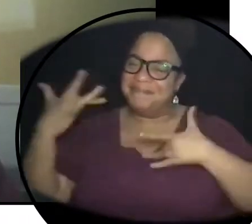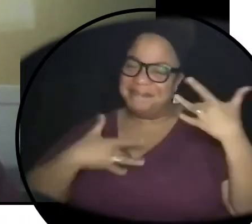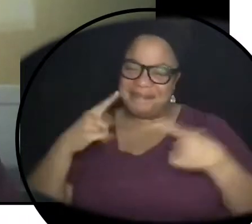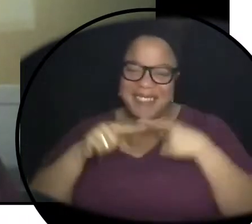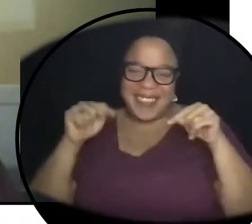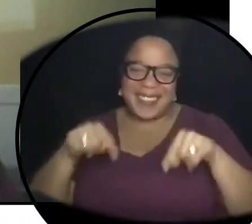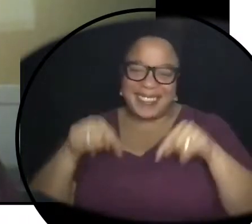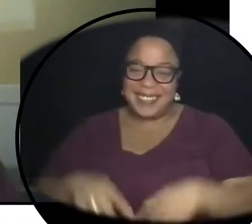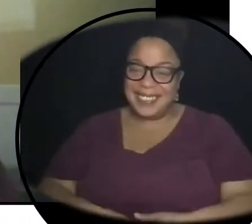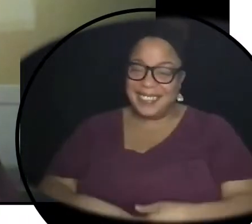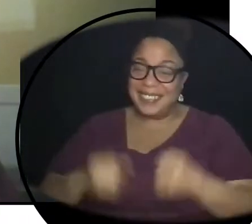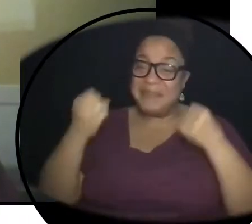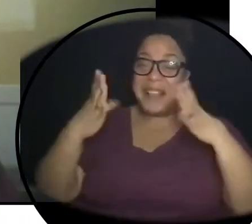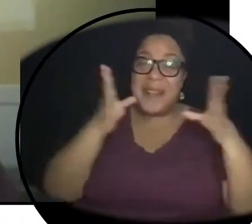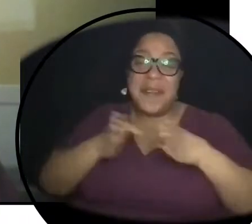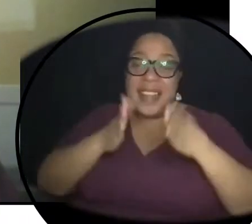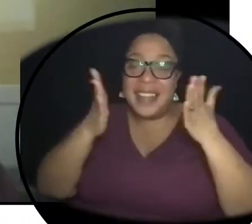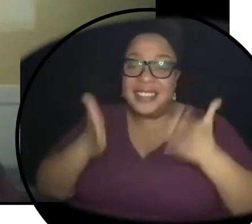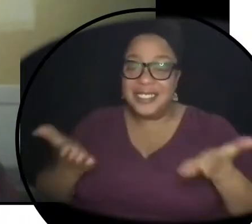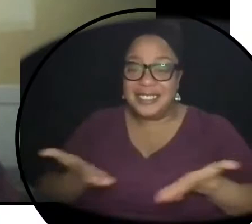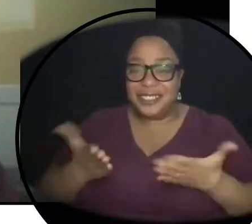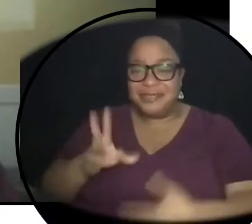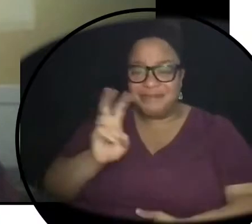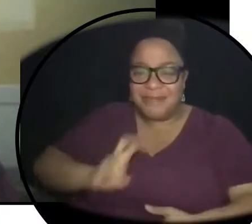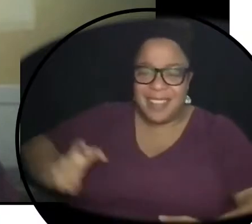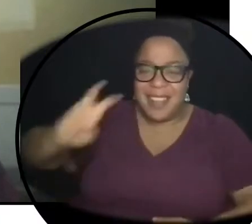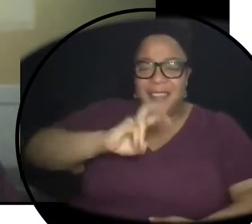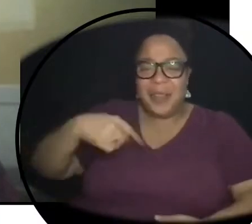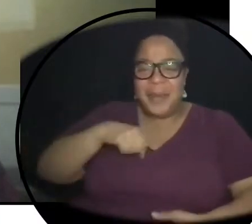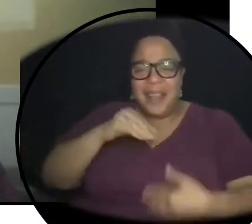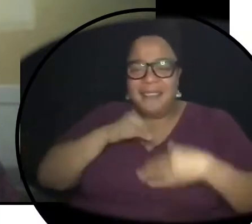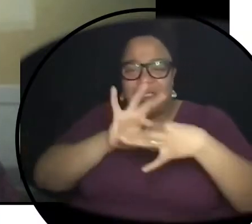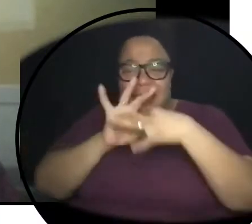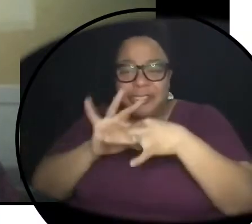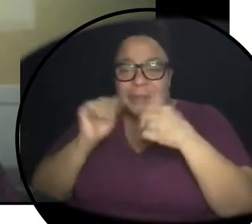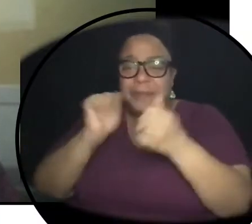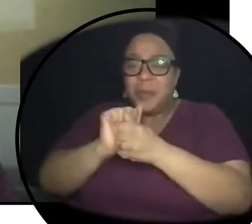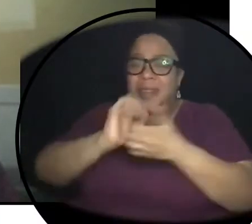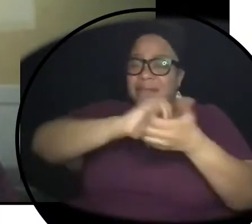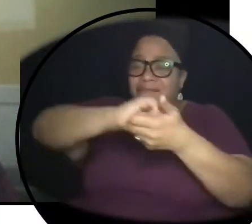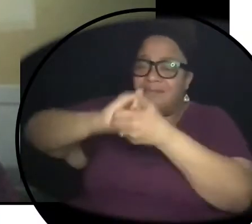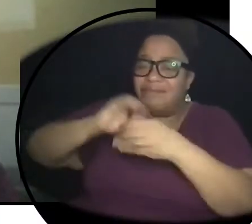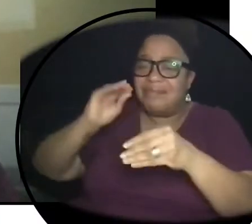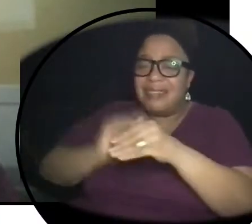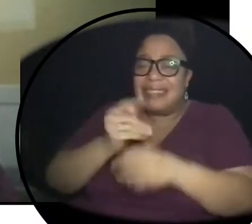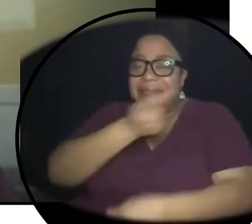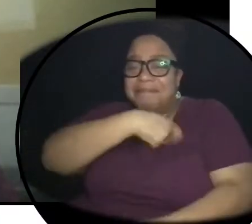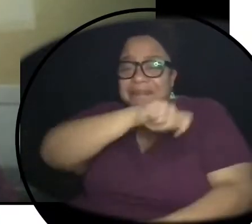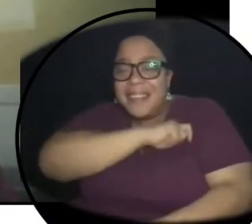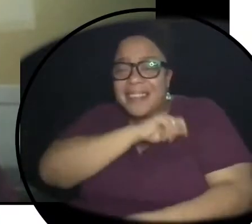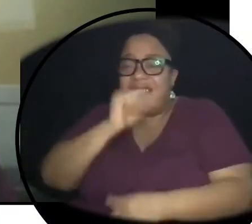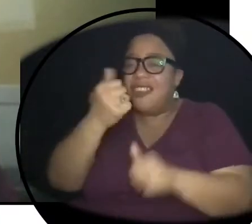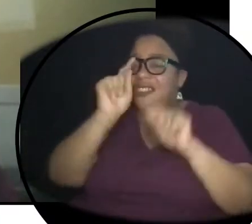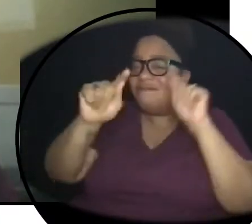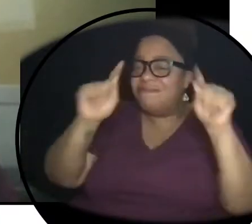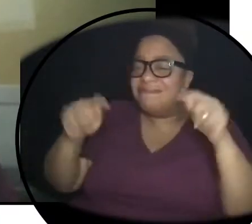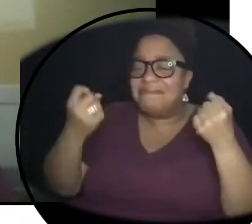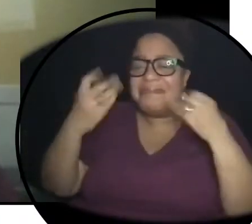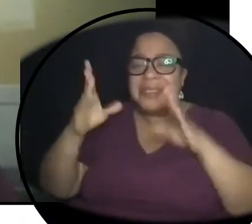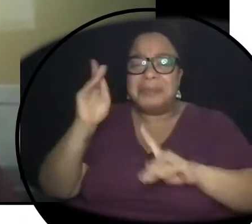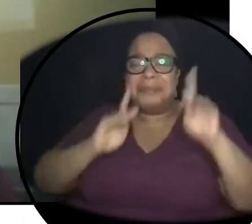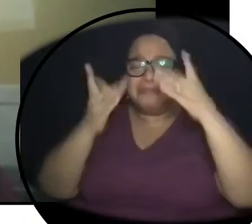we have more Black co-owned electrical co-ops than any other place in the